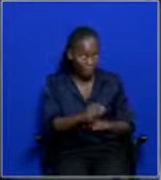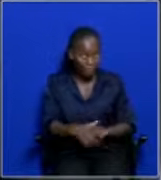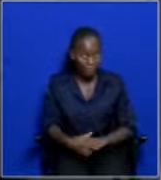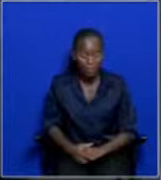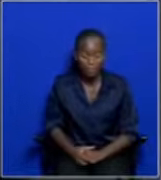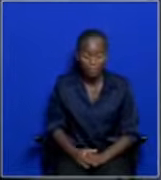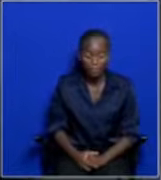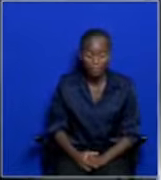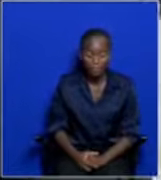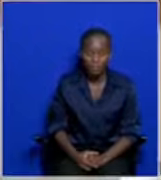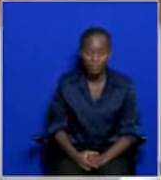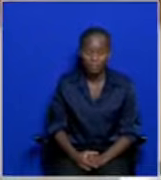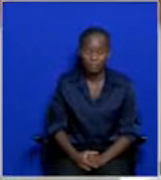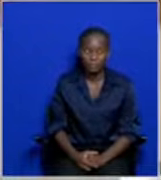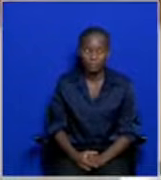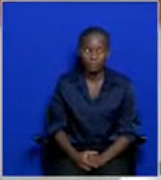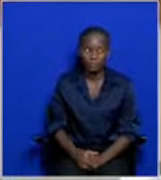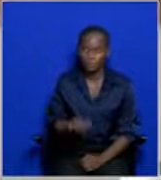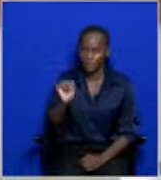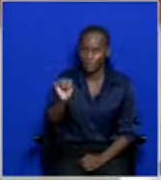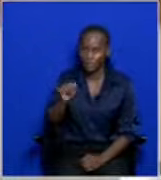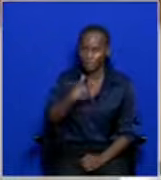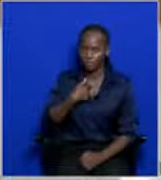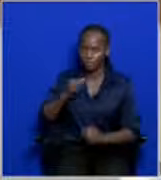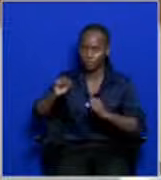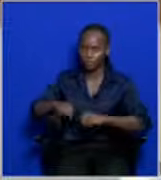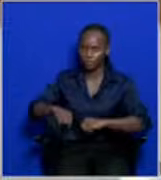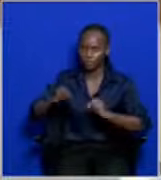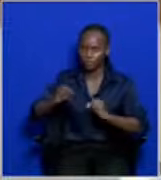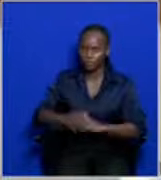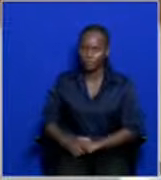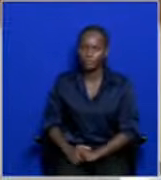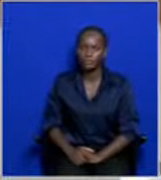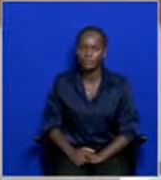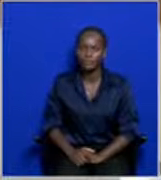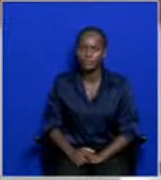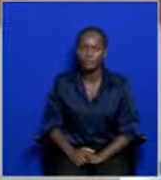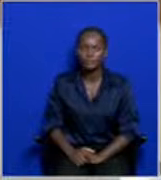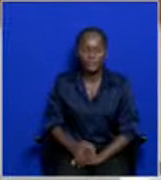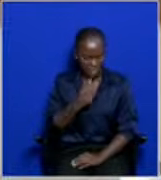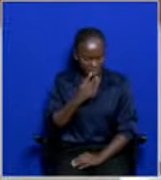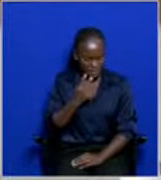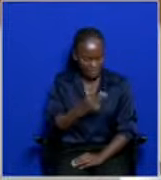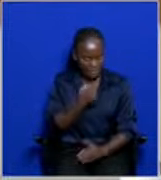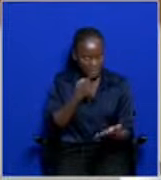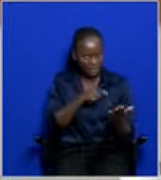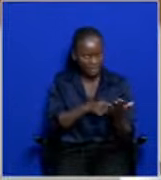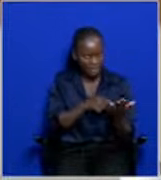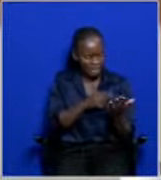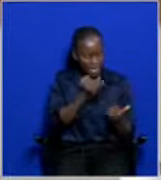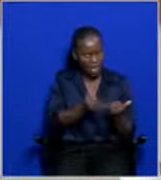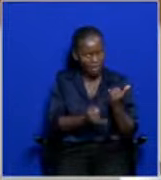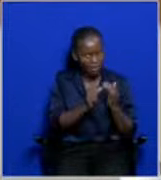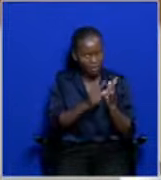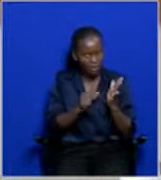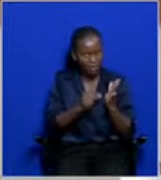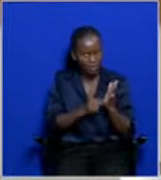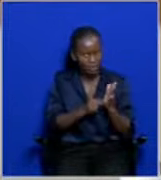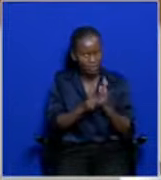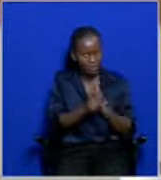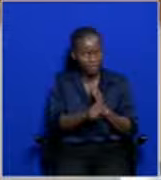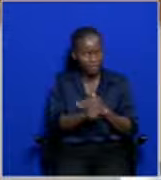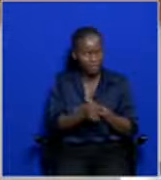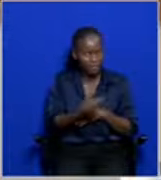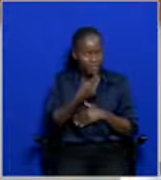Yes, I confirm. Okay. I see there is an error in the date there. It has to be because at line 3